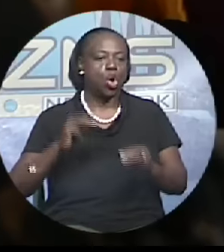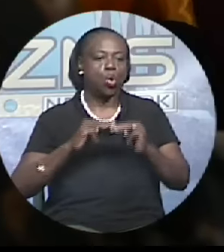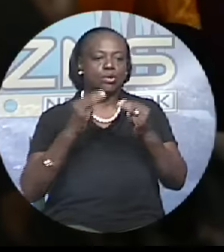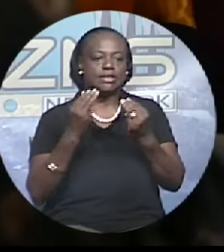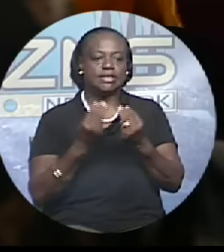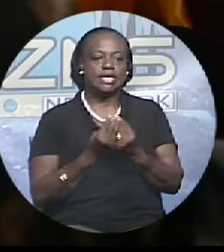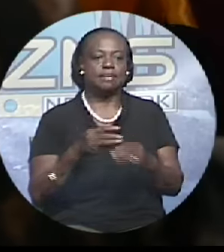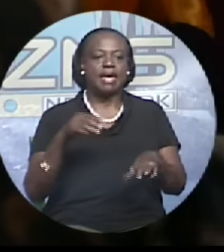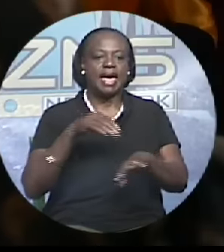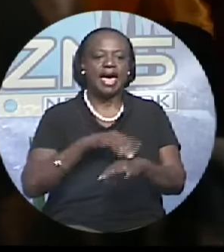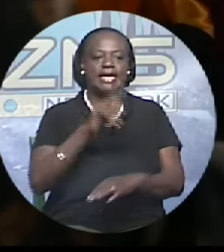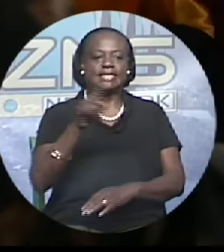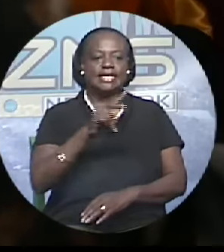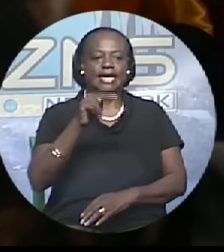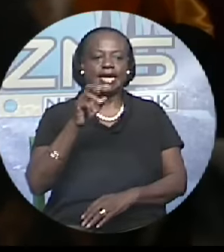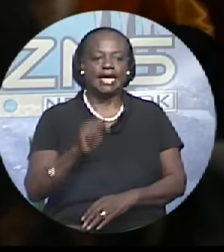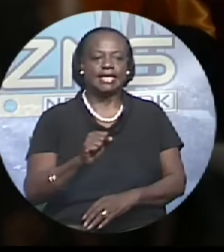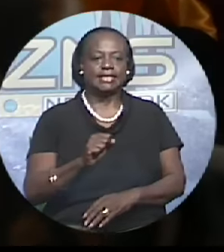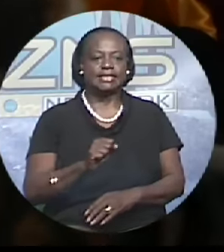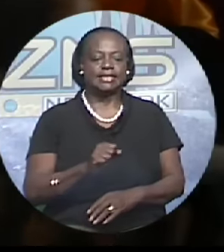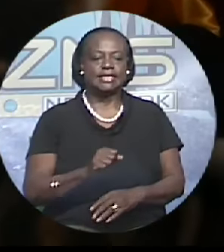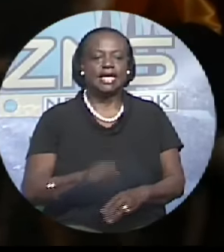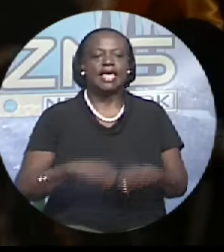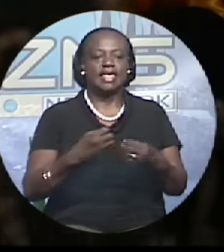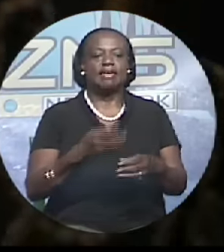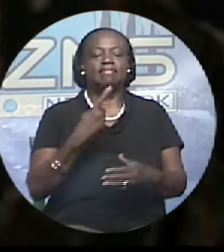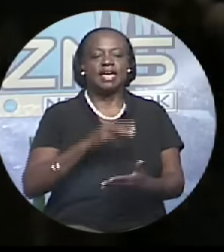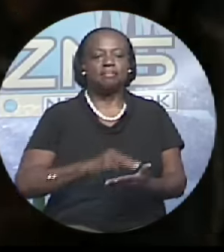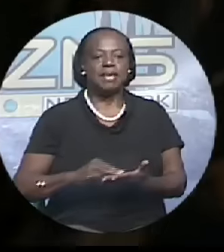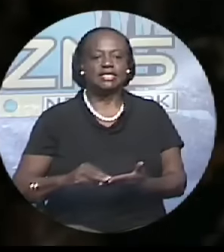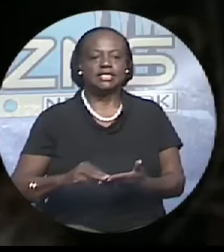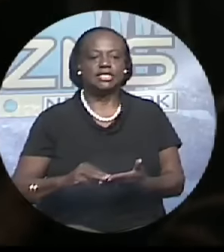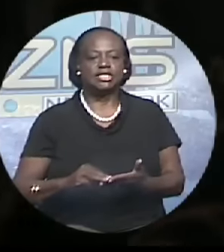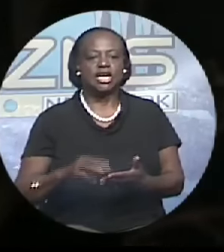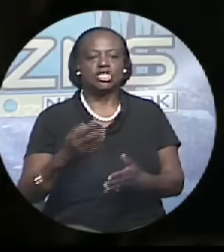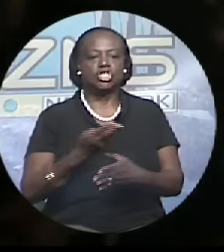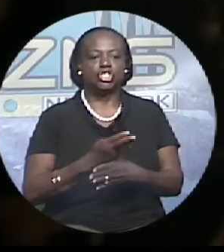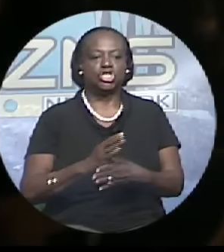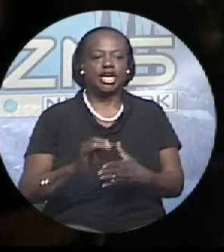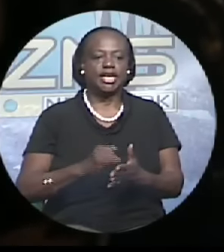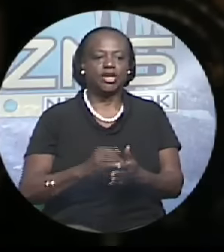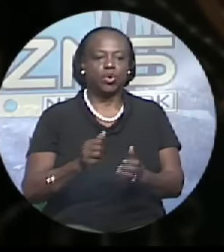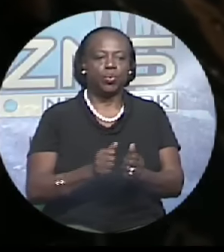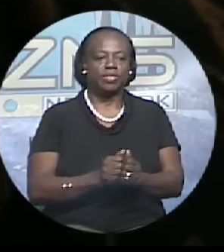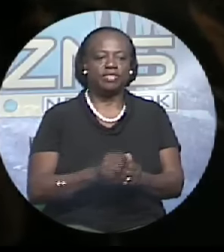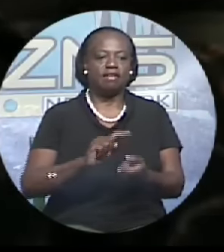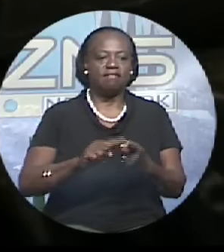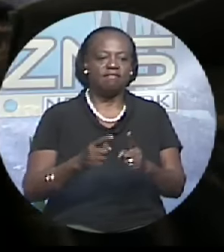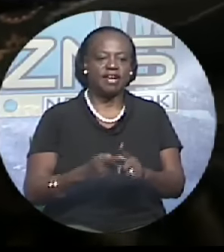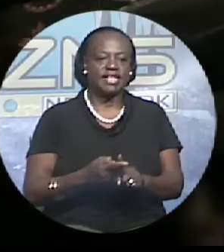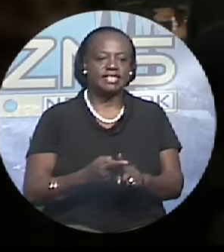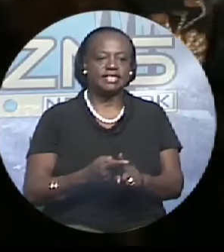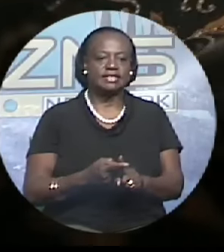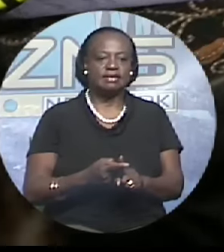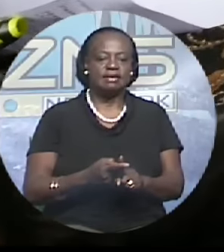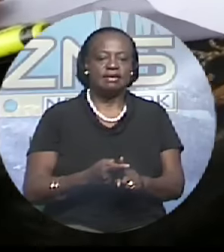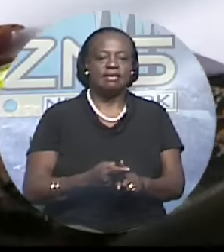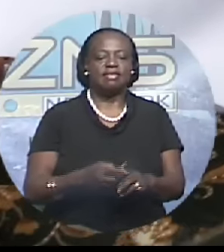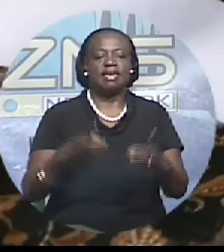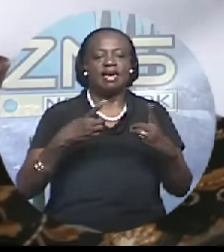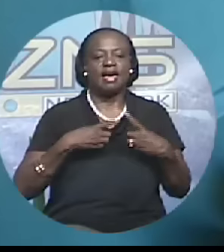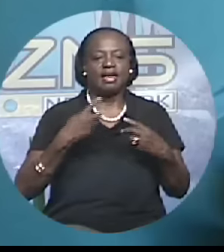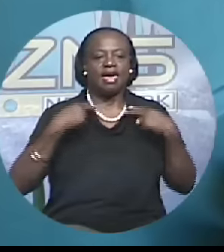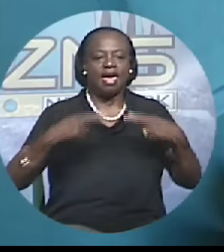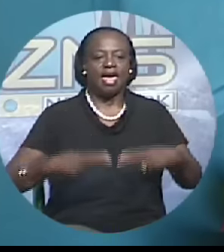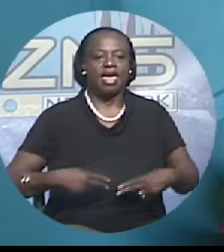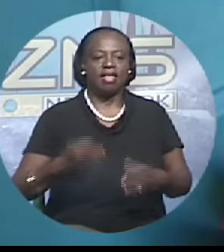were the ones to convey that message and share it with colleagues. They held a health fair on the corporation's ground today with health